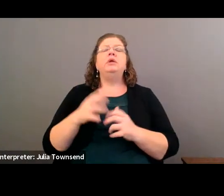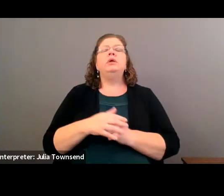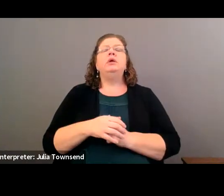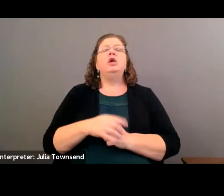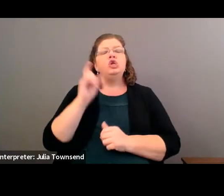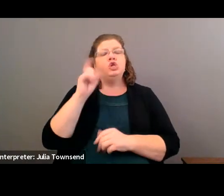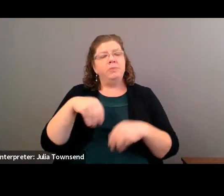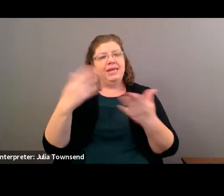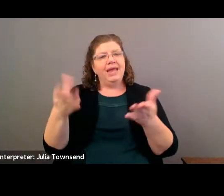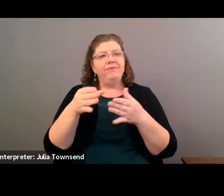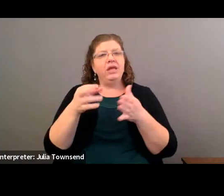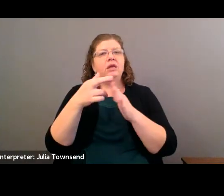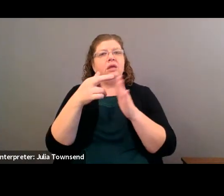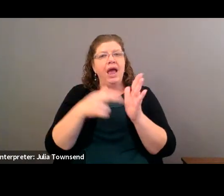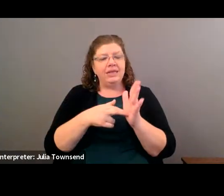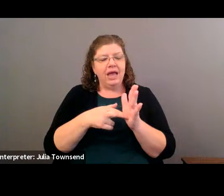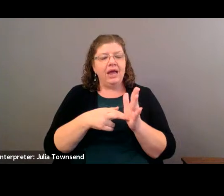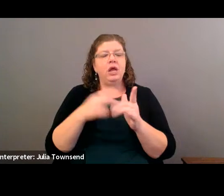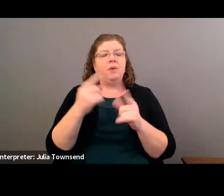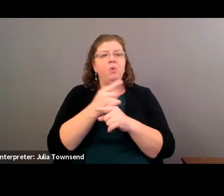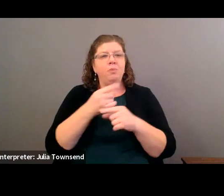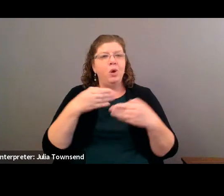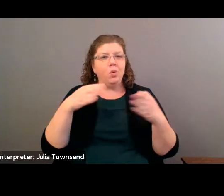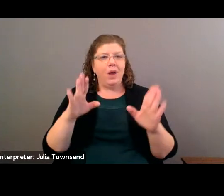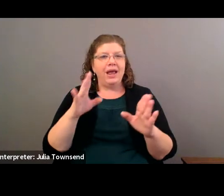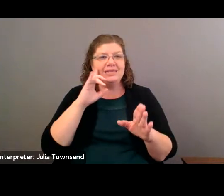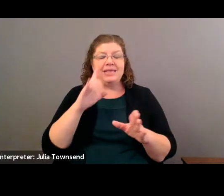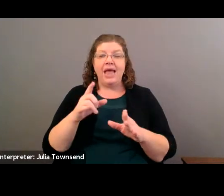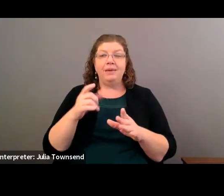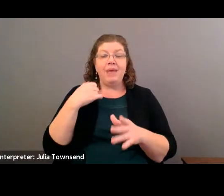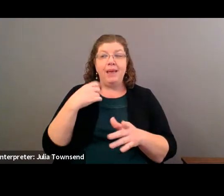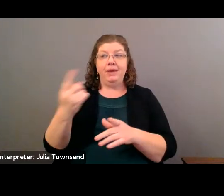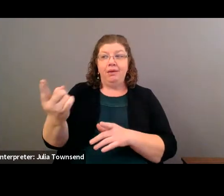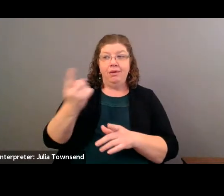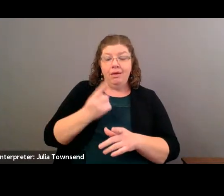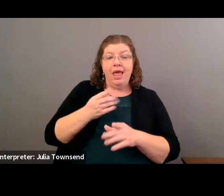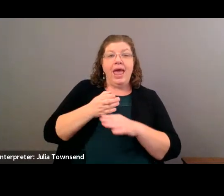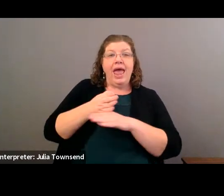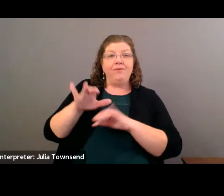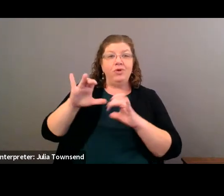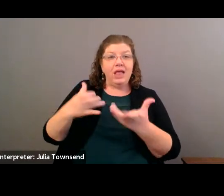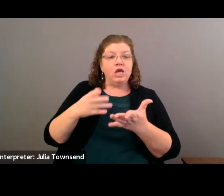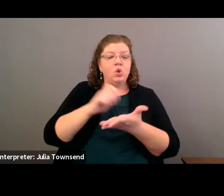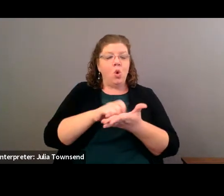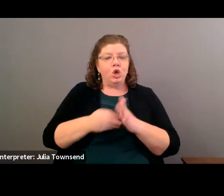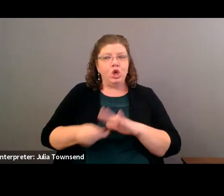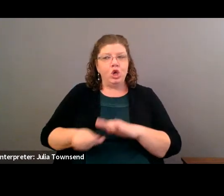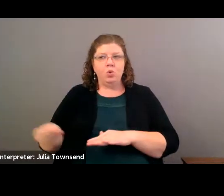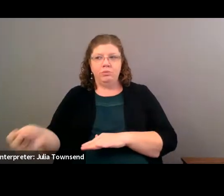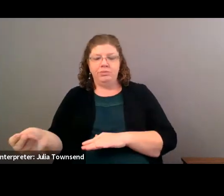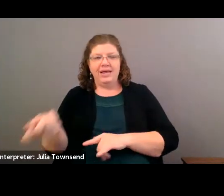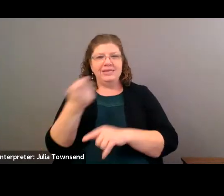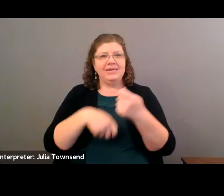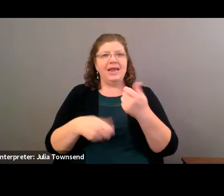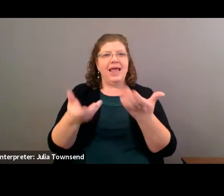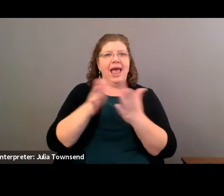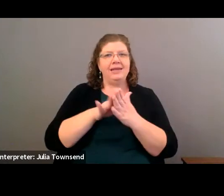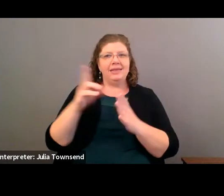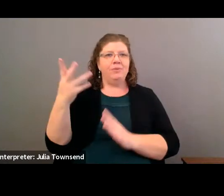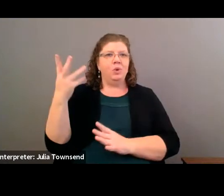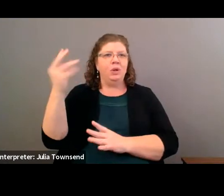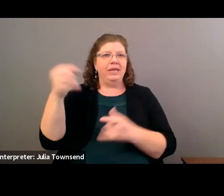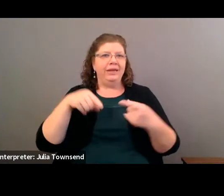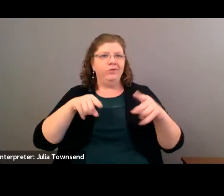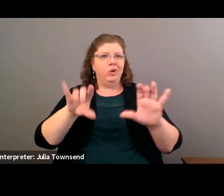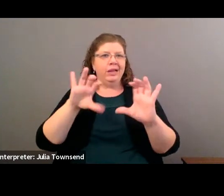appropriate ways to dress code a student, such as pulling them aside after class or leaving them a note. rather than asking them to leave in